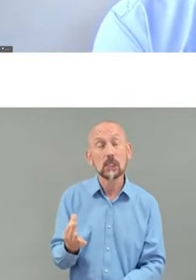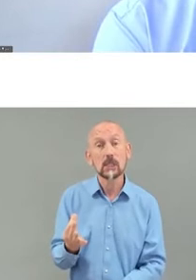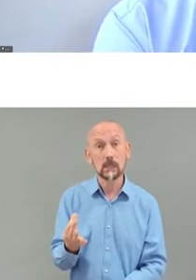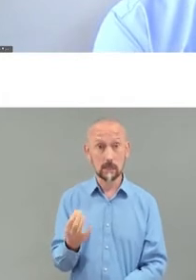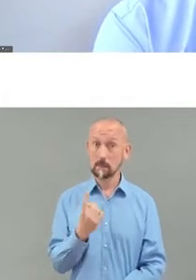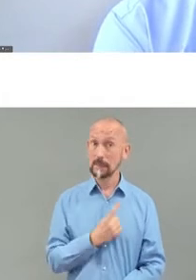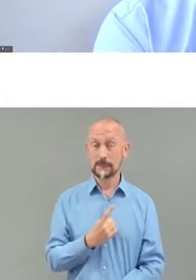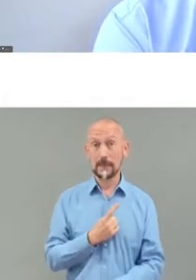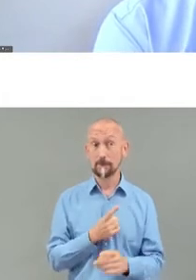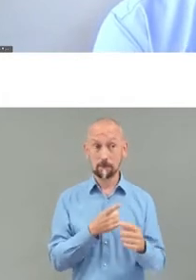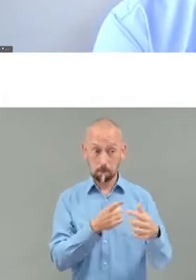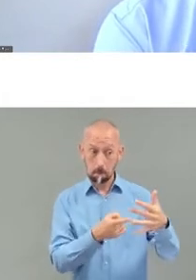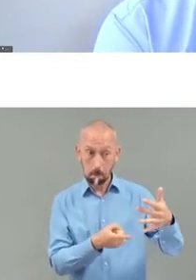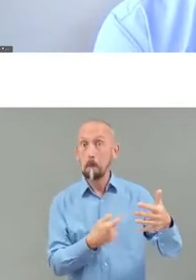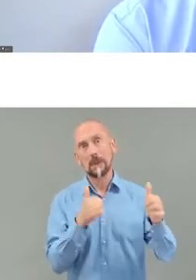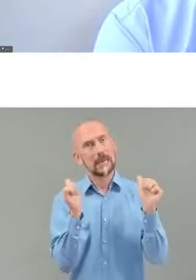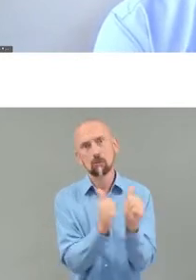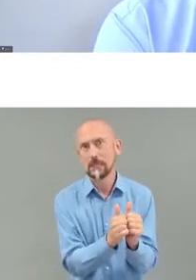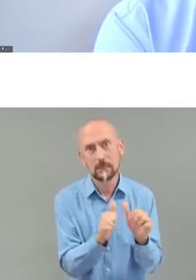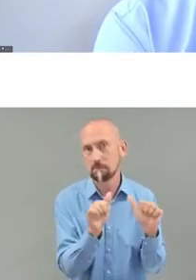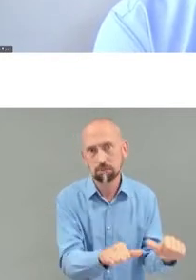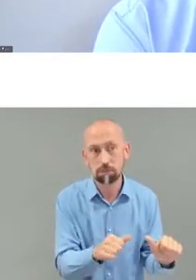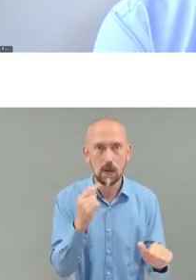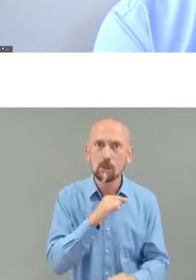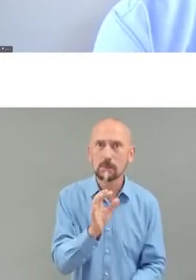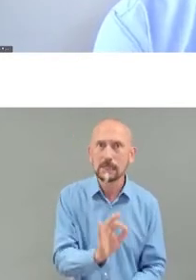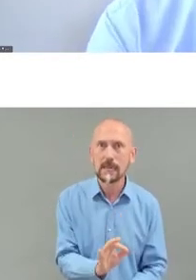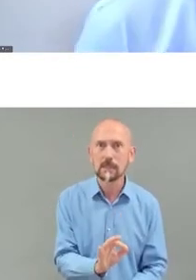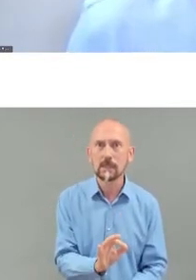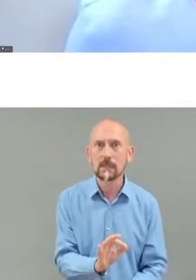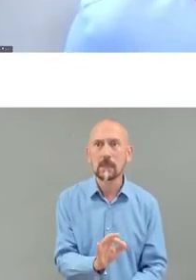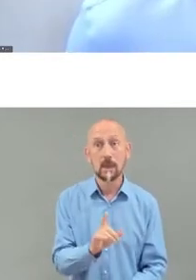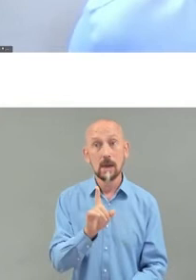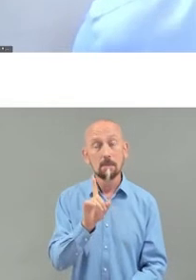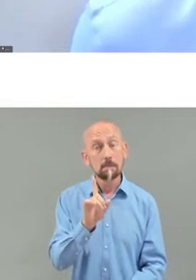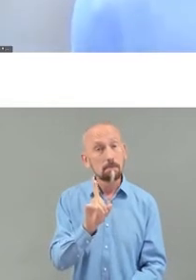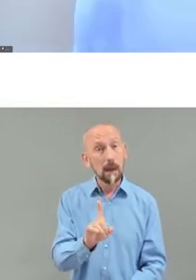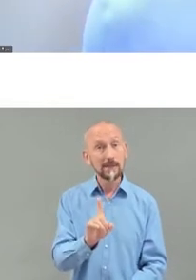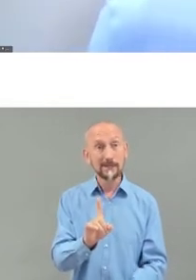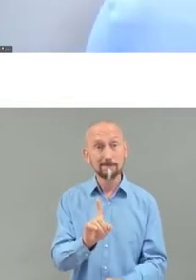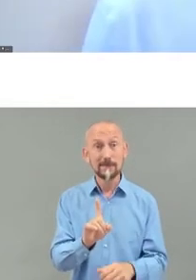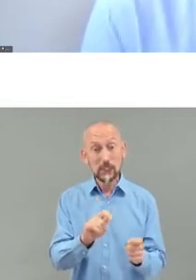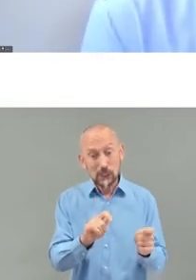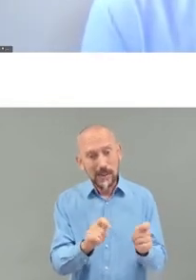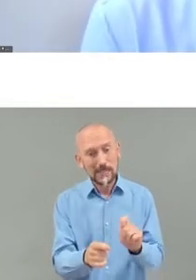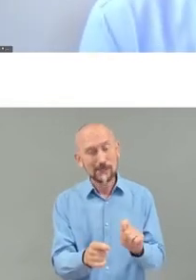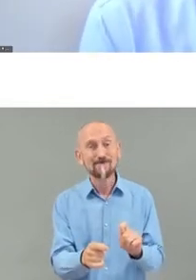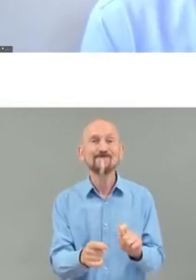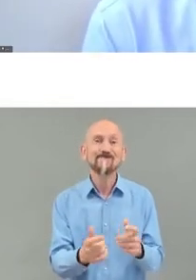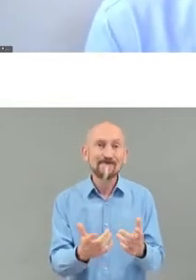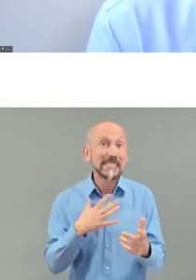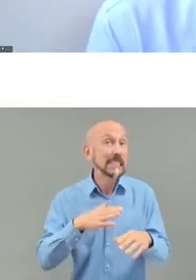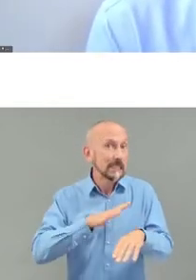agree. 100% agree with those comments, but of course it takes time to make change, and we also